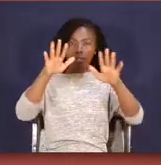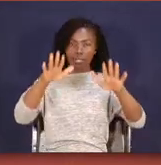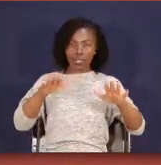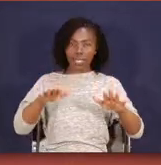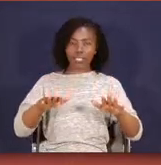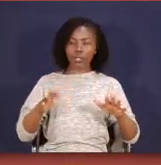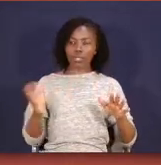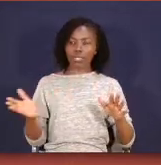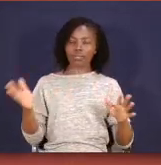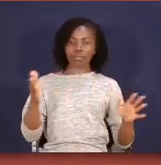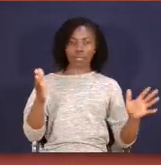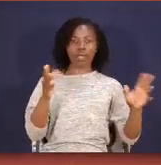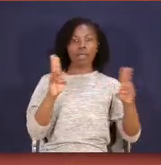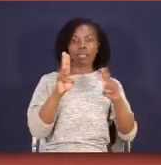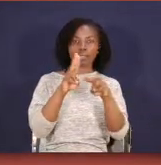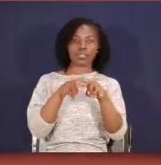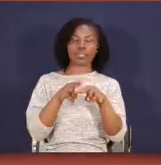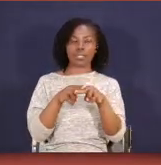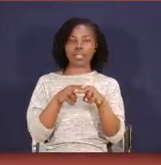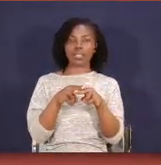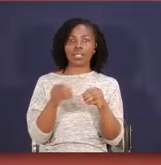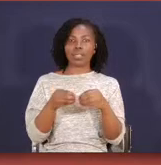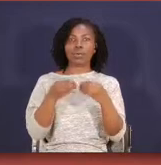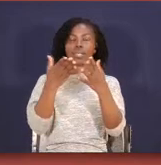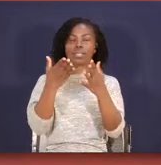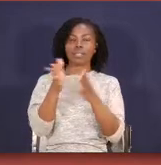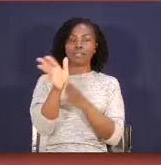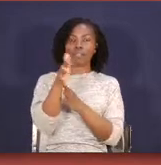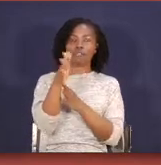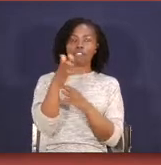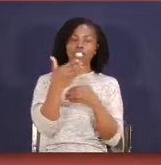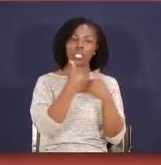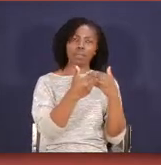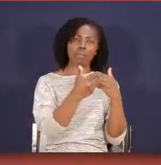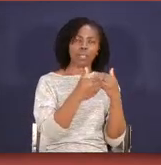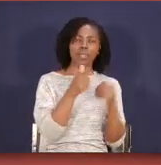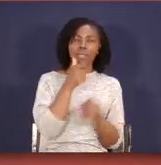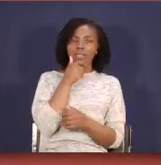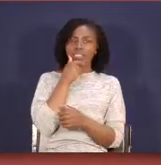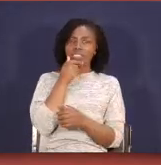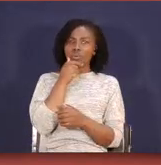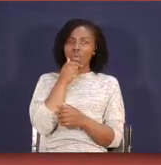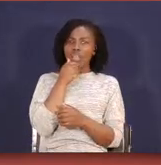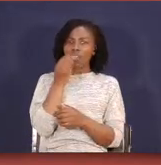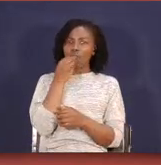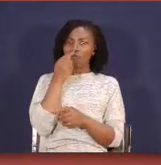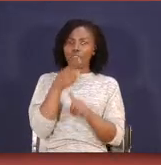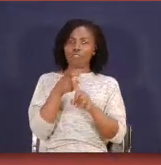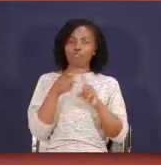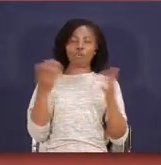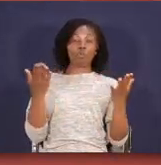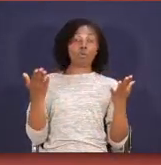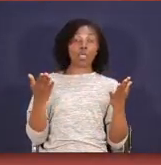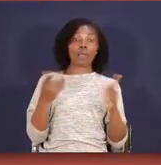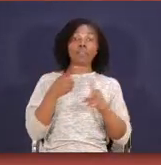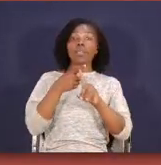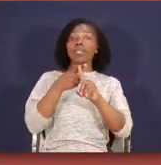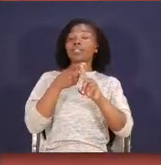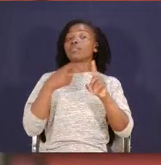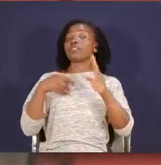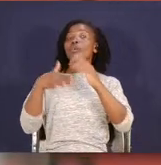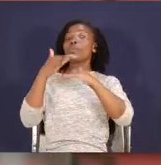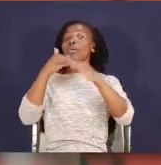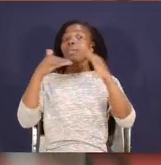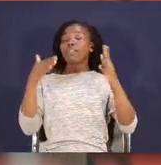and receiving fish. And they're wondering, where is this coming from? It is coming from the abundance of heaven. Through a